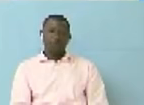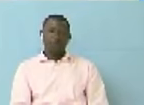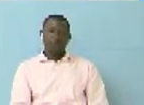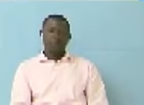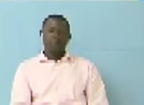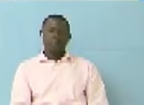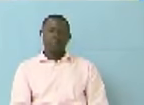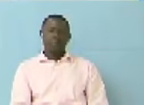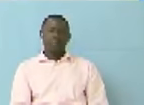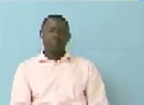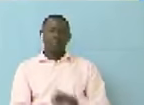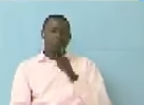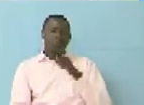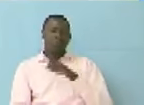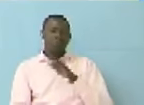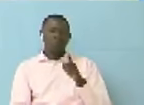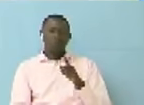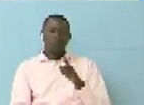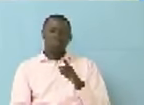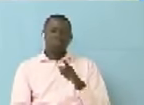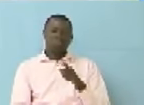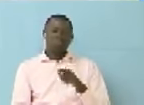uncomfortable as some of the questions